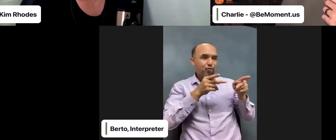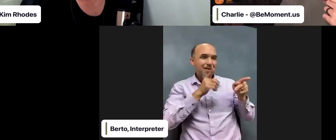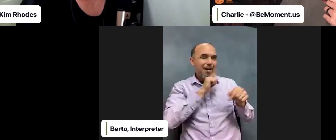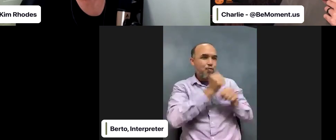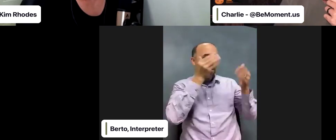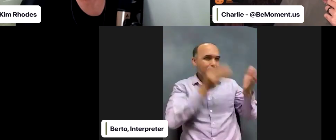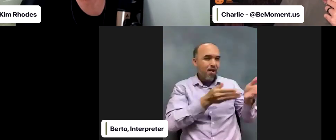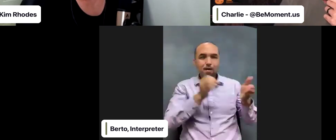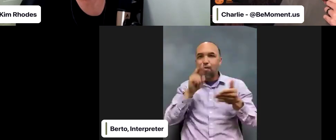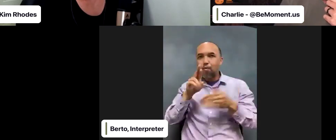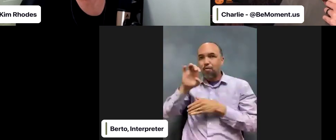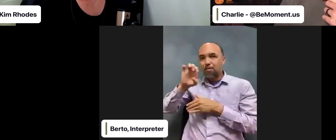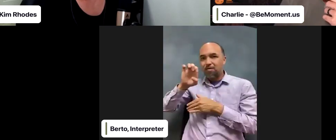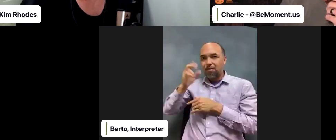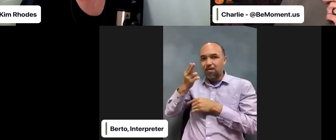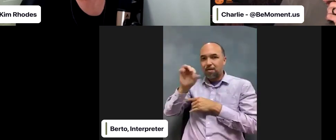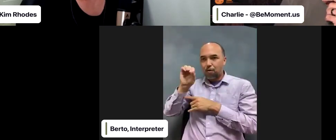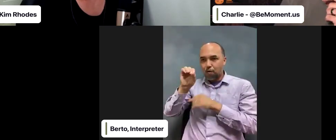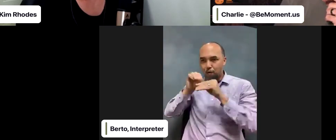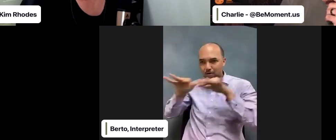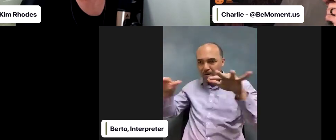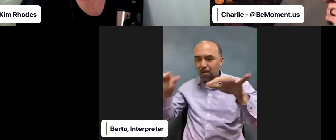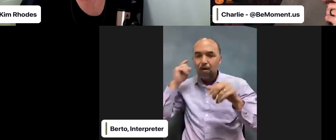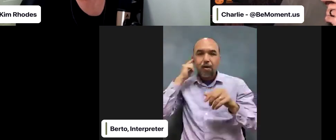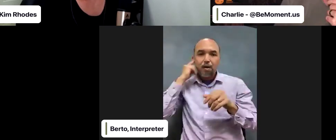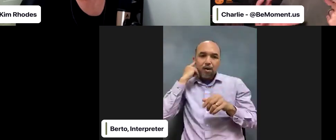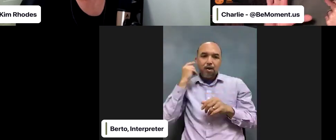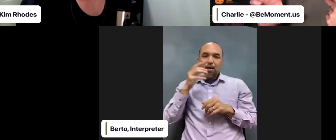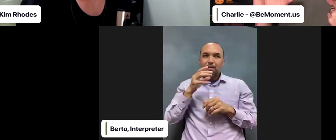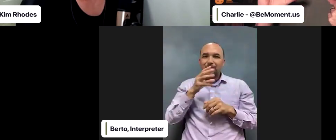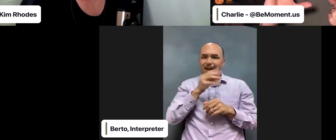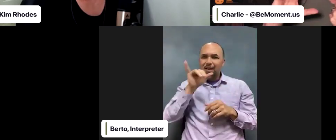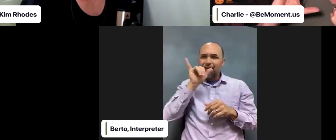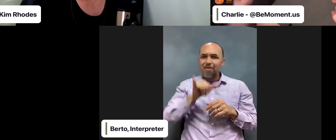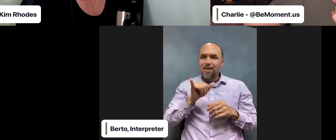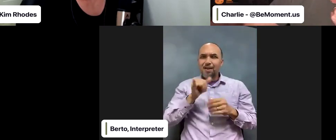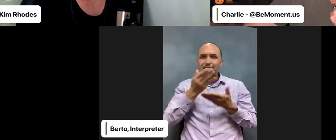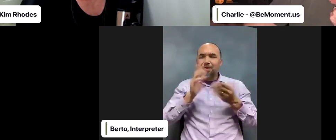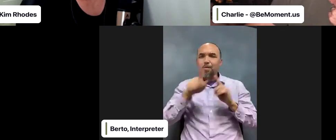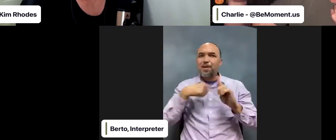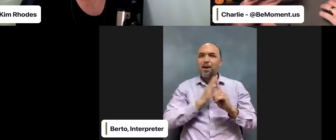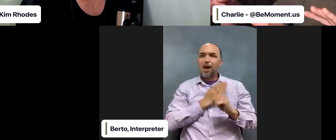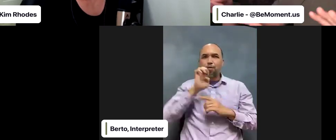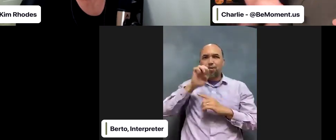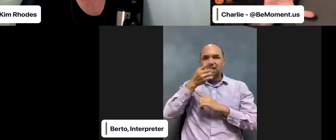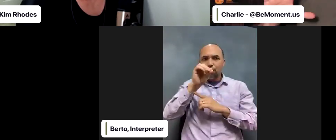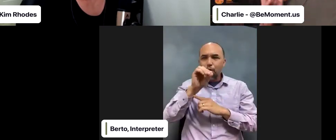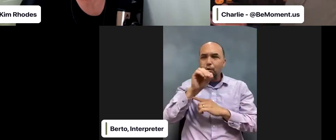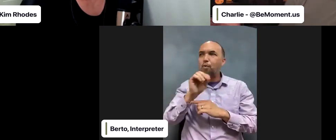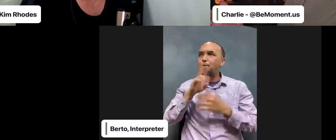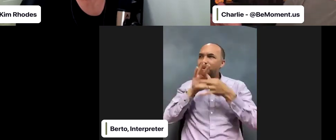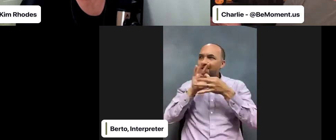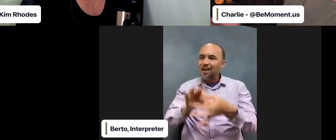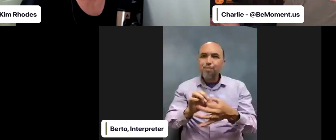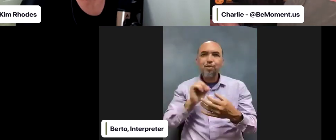the tip about, our ego and our attachment or our like desire overtaking being open and